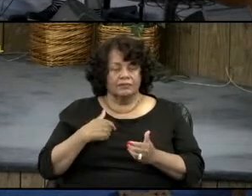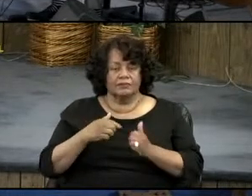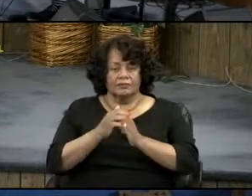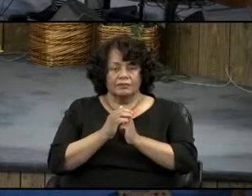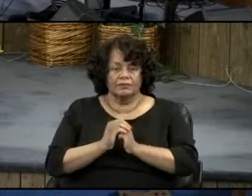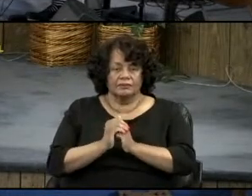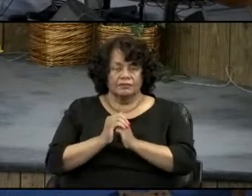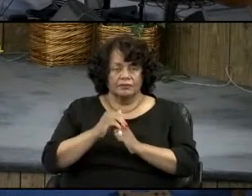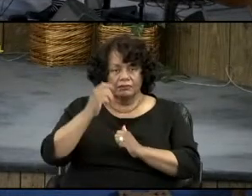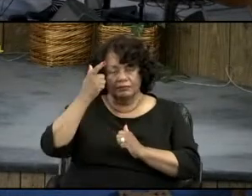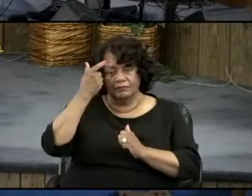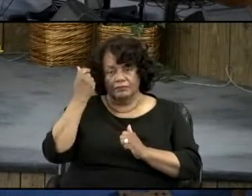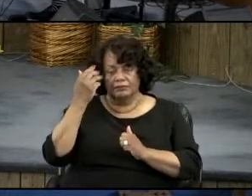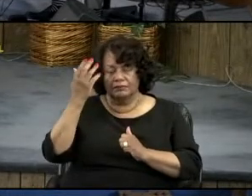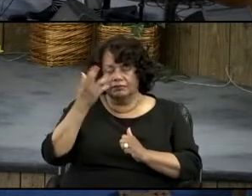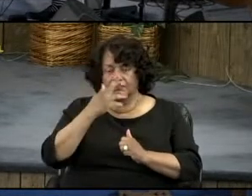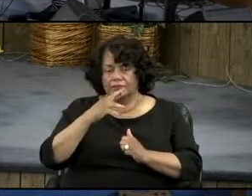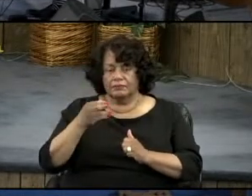because you are God.